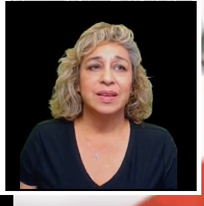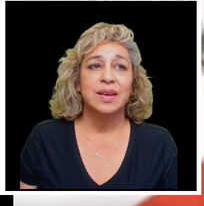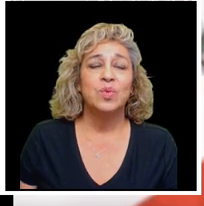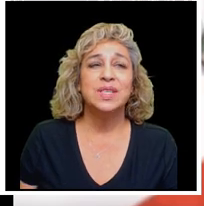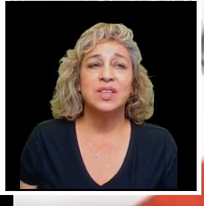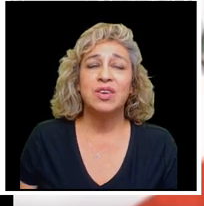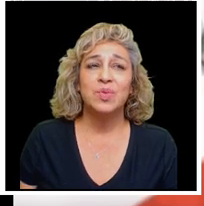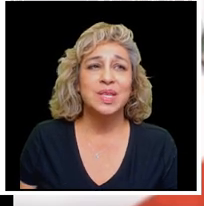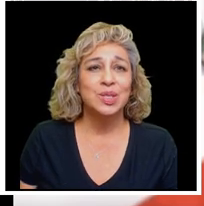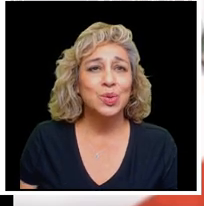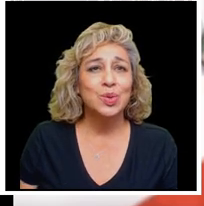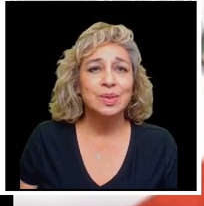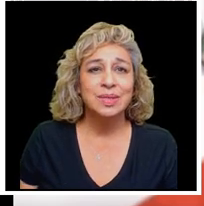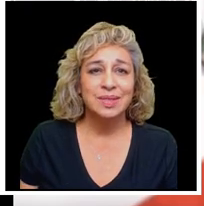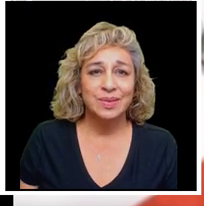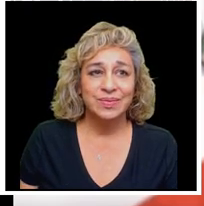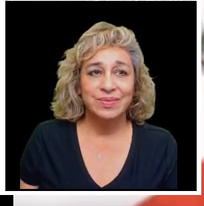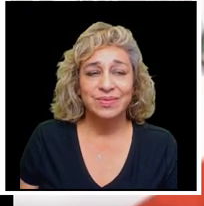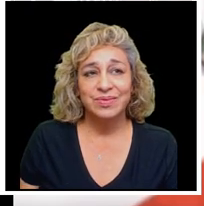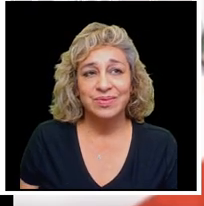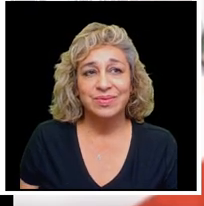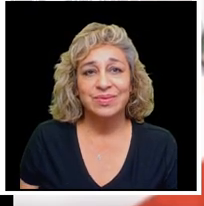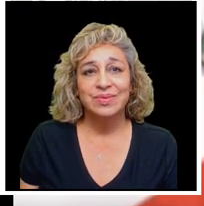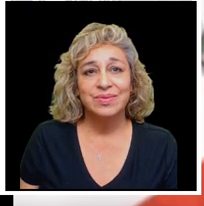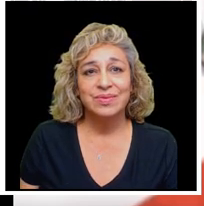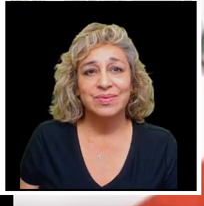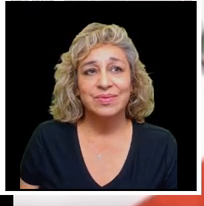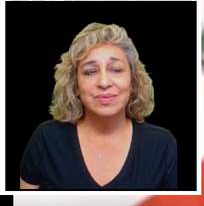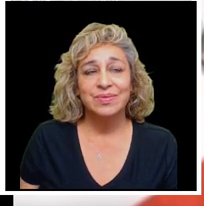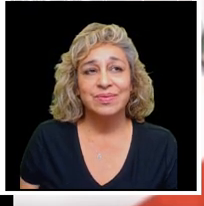we started with the schools and